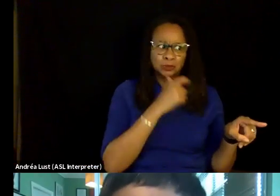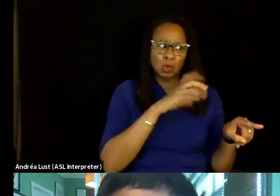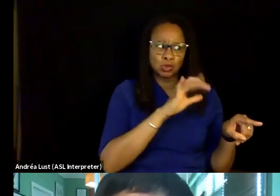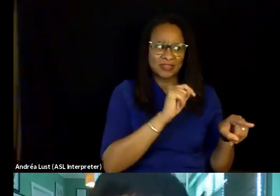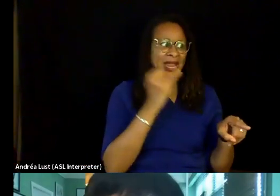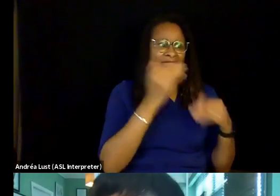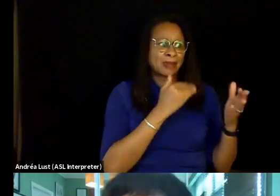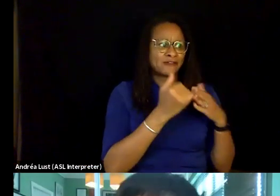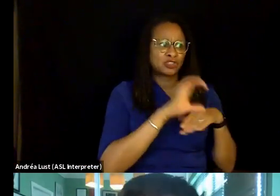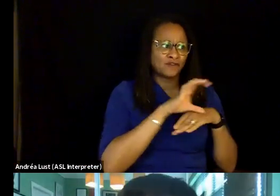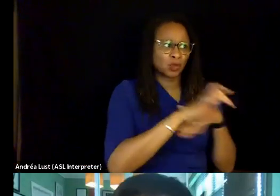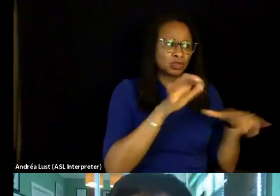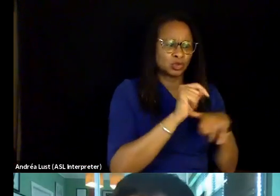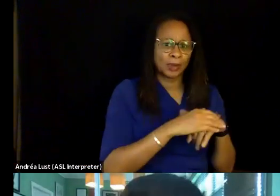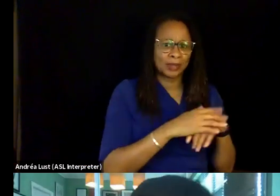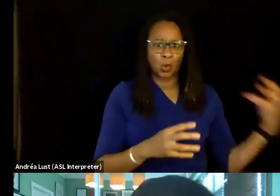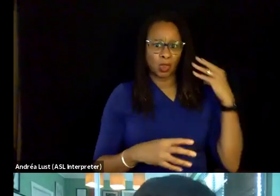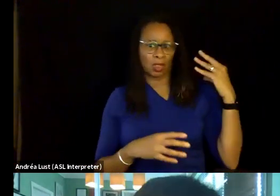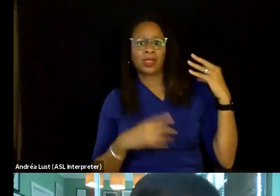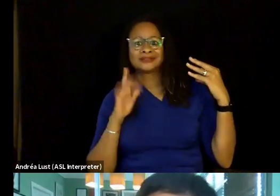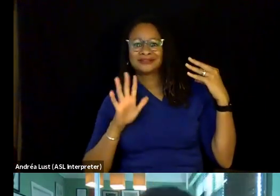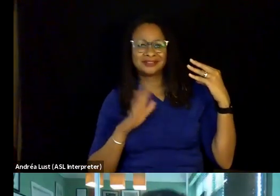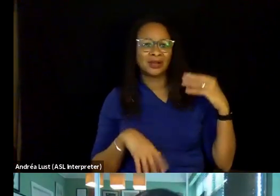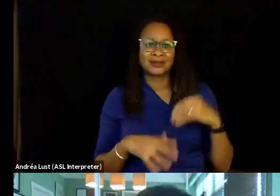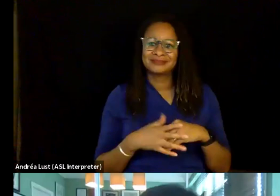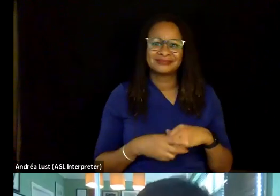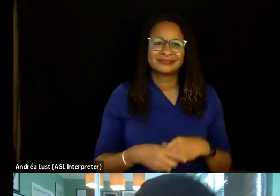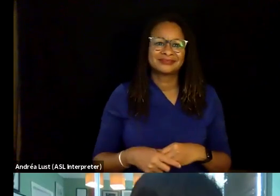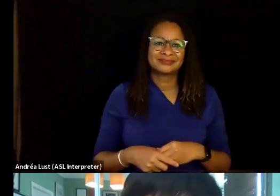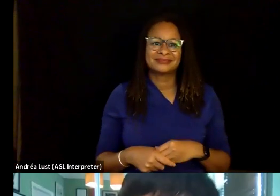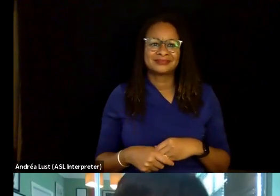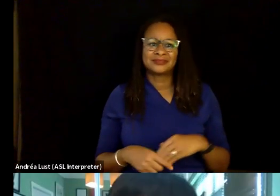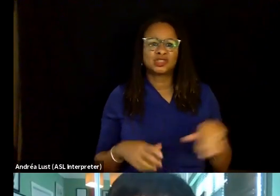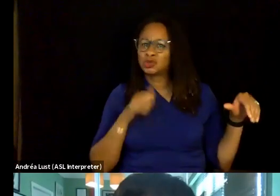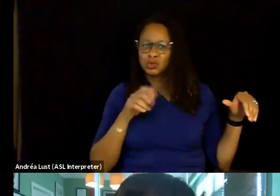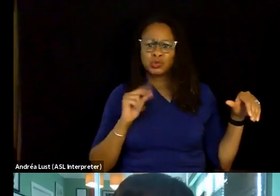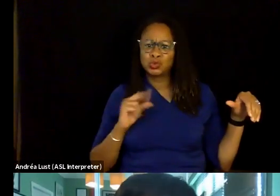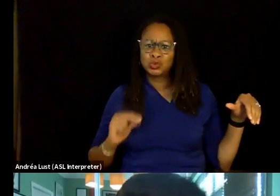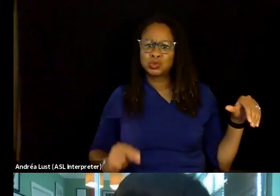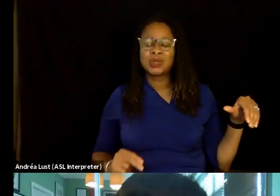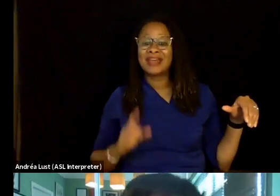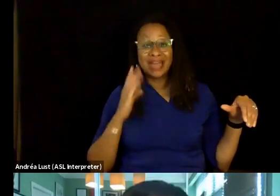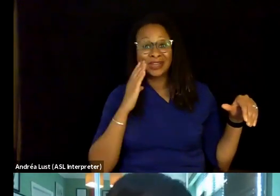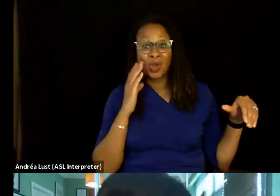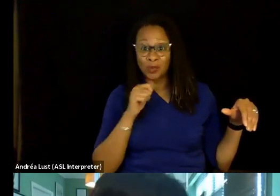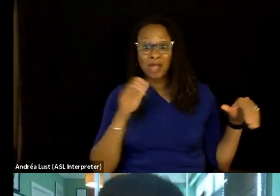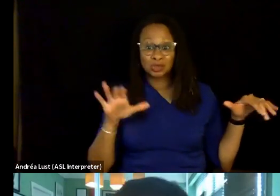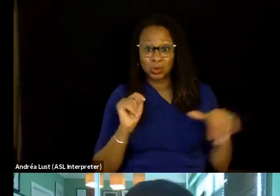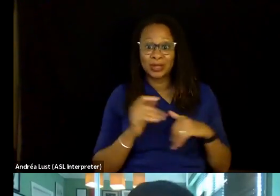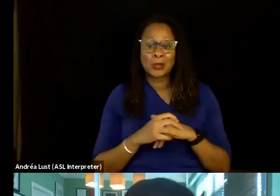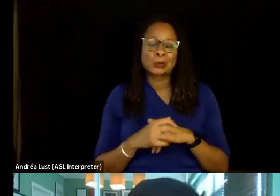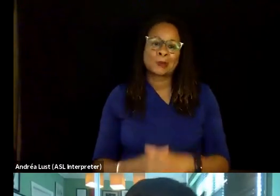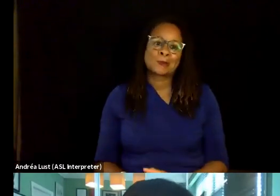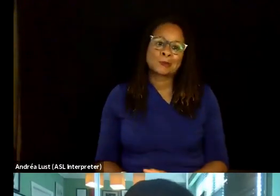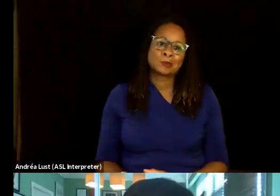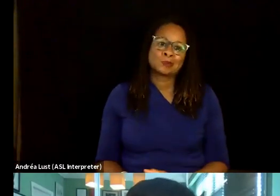So poor God, do it. I'm like, no, don't do it. And they knew not to do it. So I